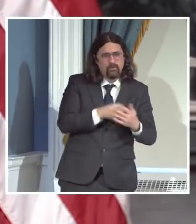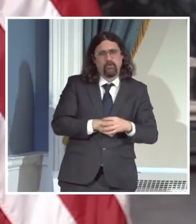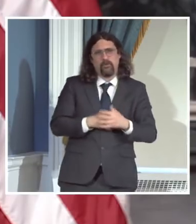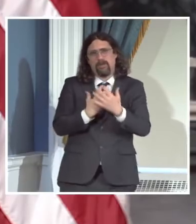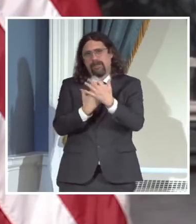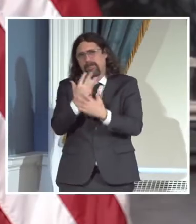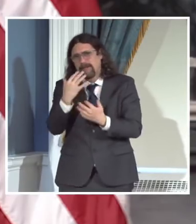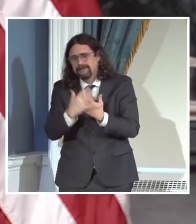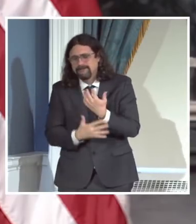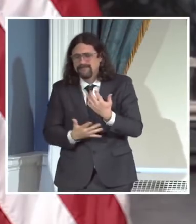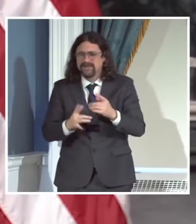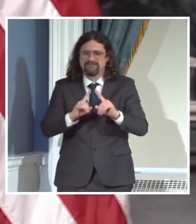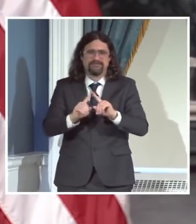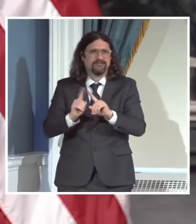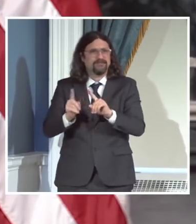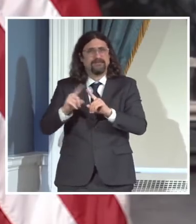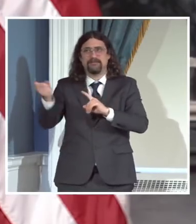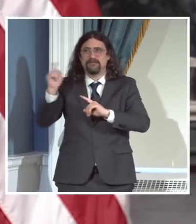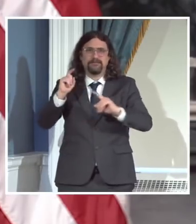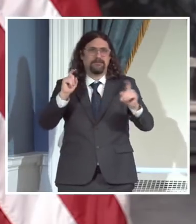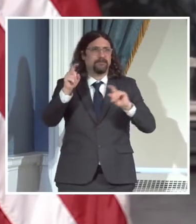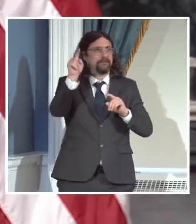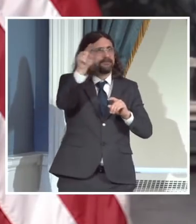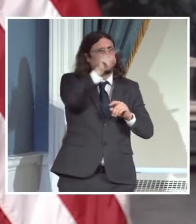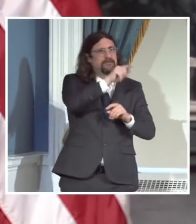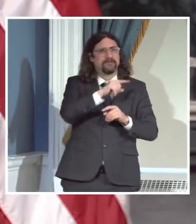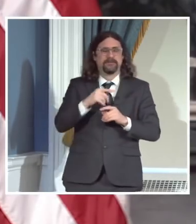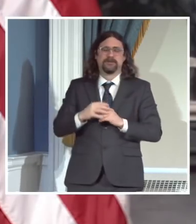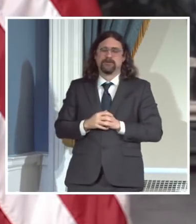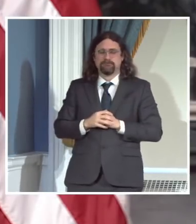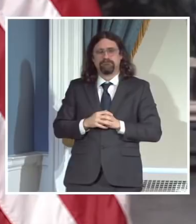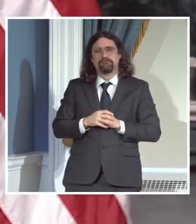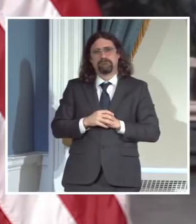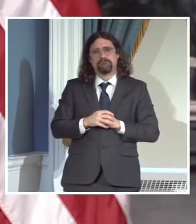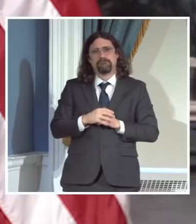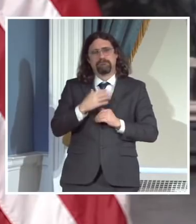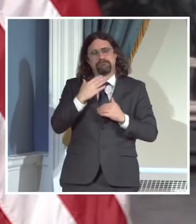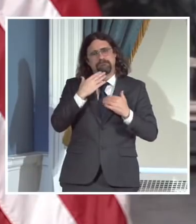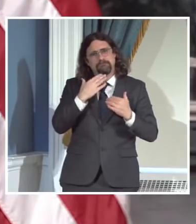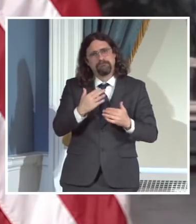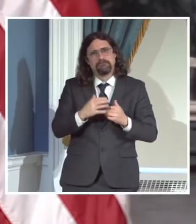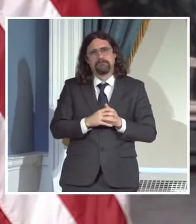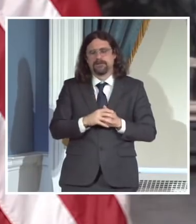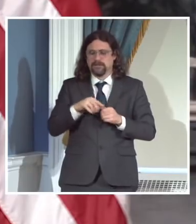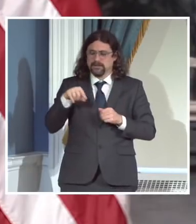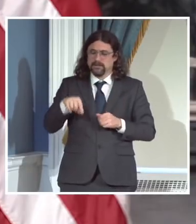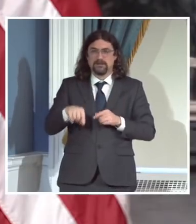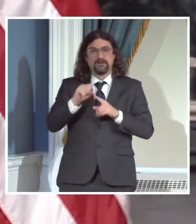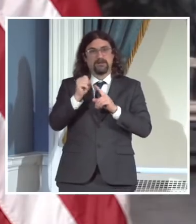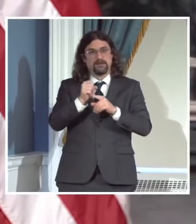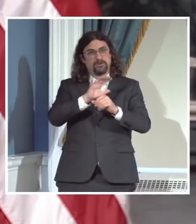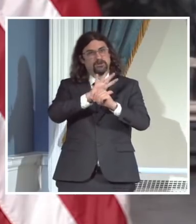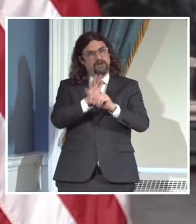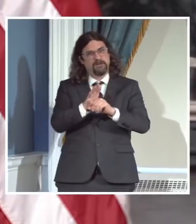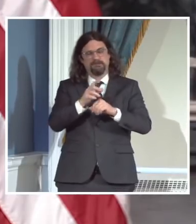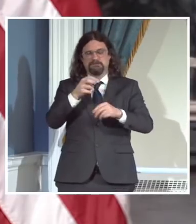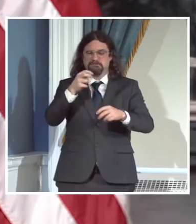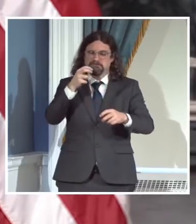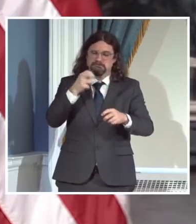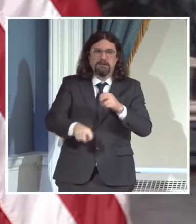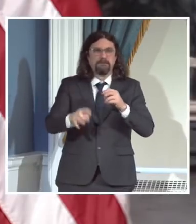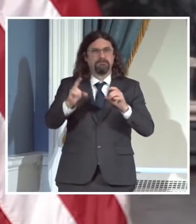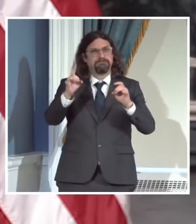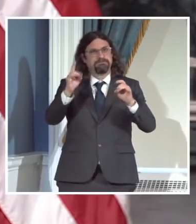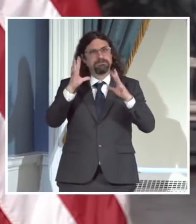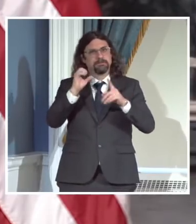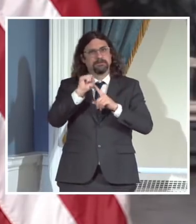this virus is tough. This virus is going to give us a real battle. But this virus is no match for the people of New